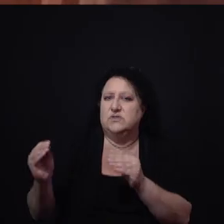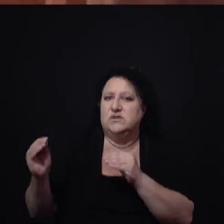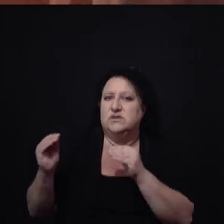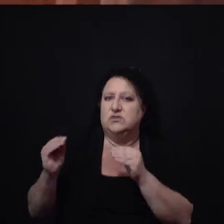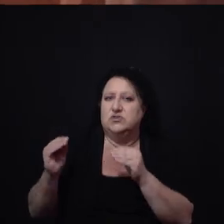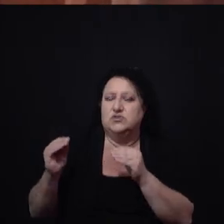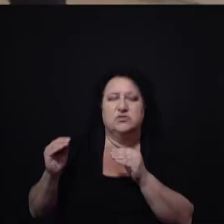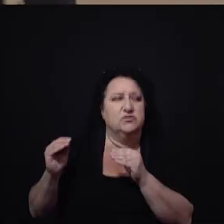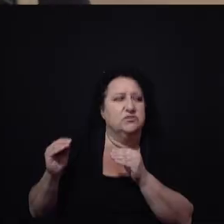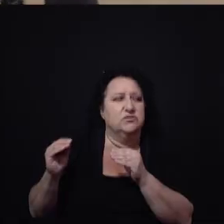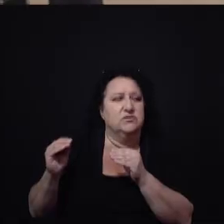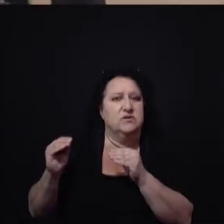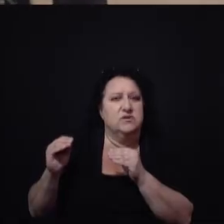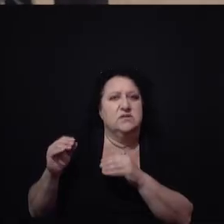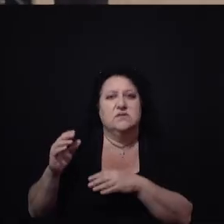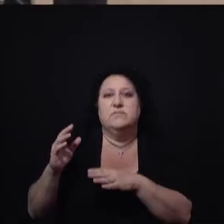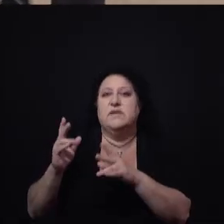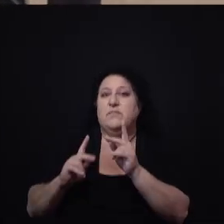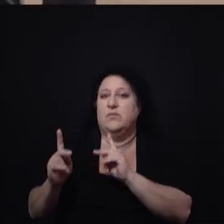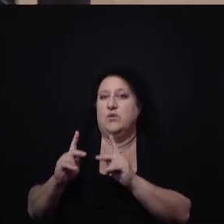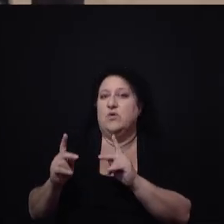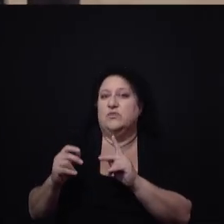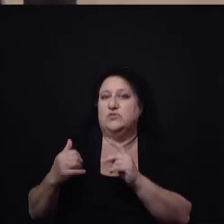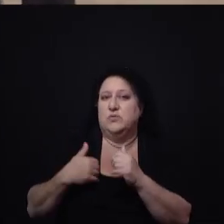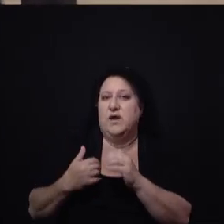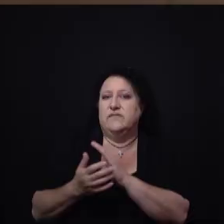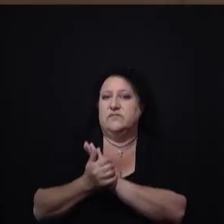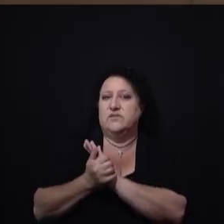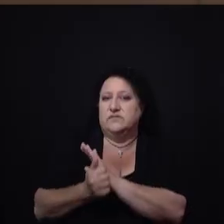in windows the skills.